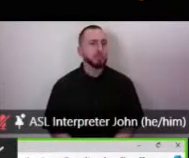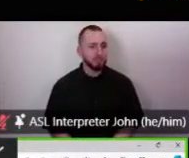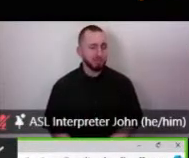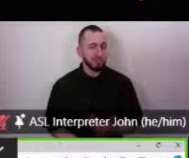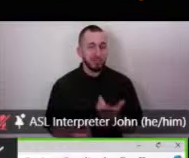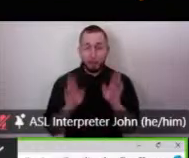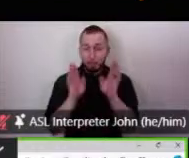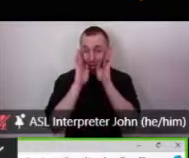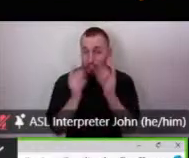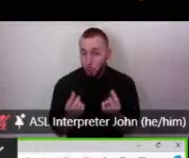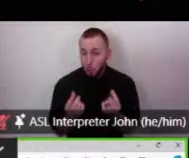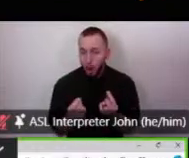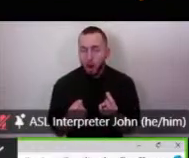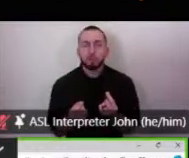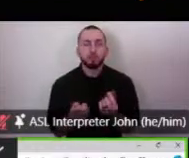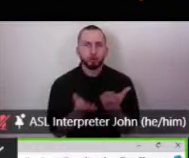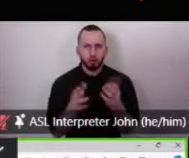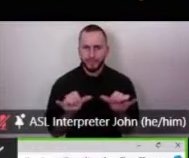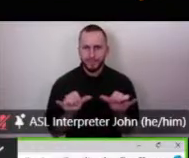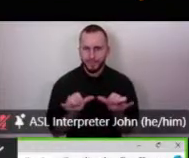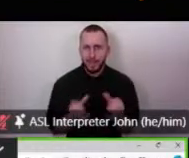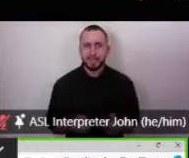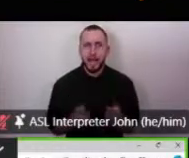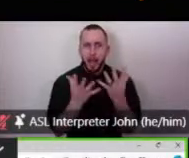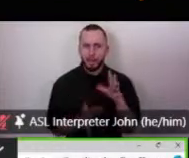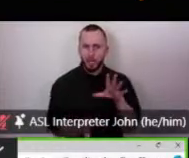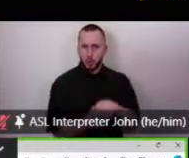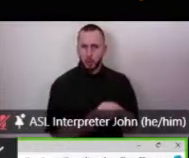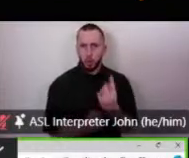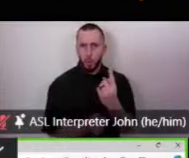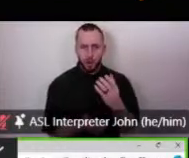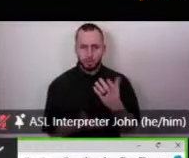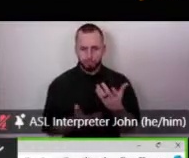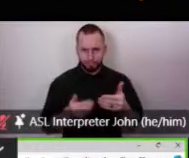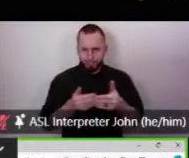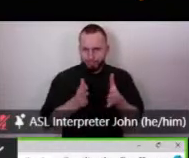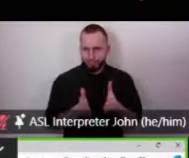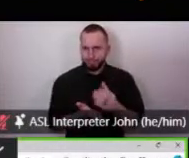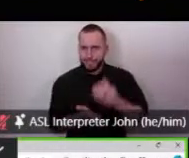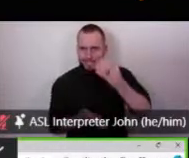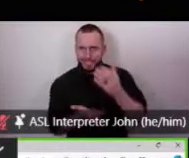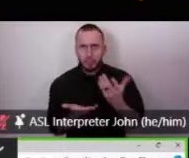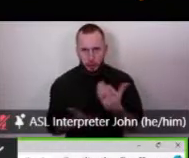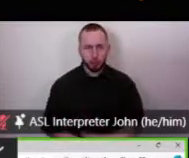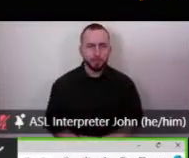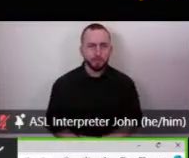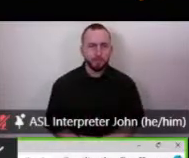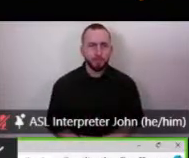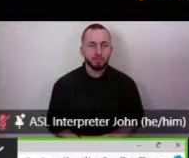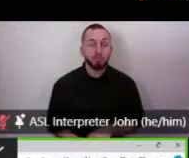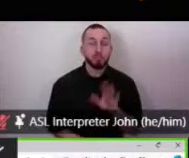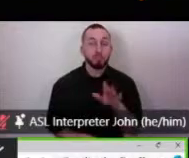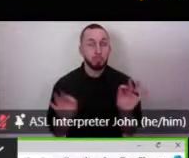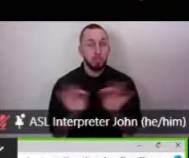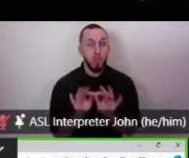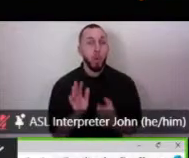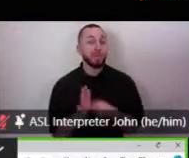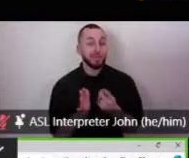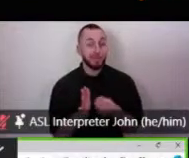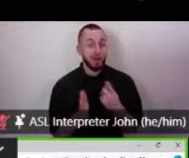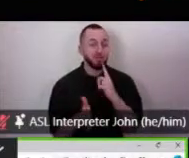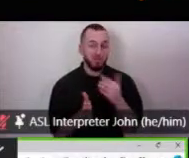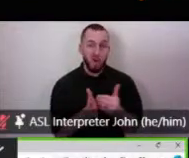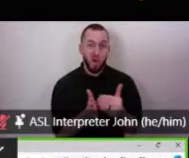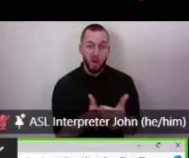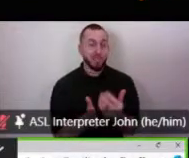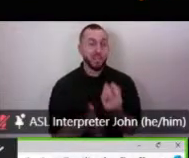size and how many serving size are in your container. Now, this is important because sometimes, and most often, the nutrition facts